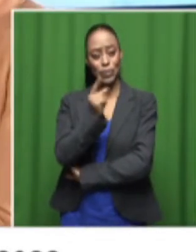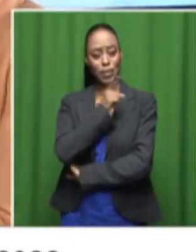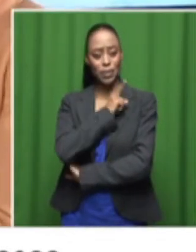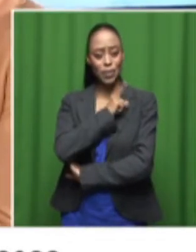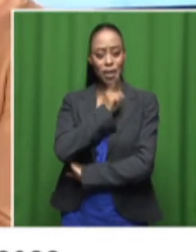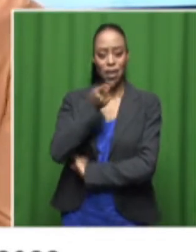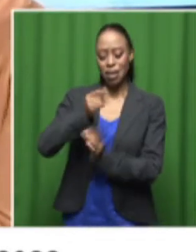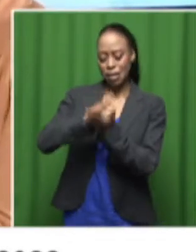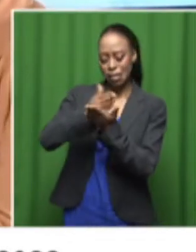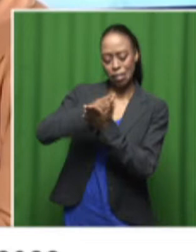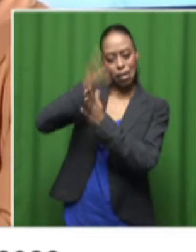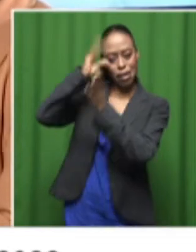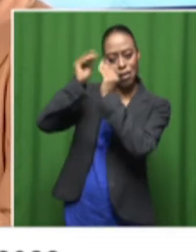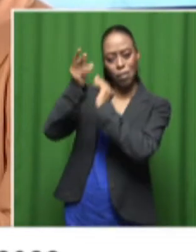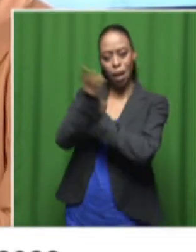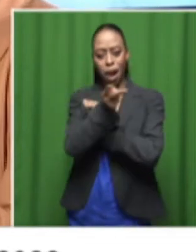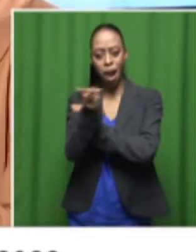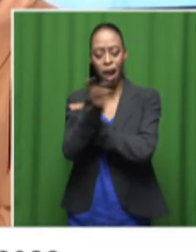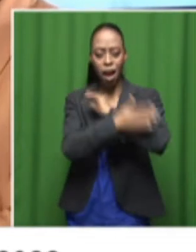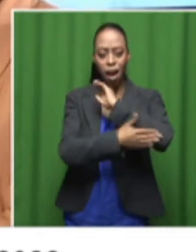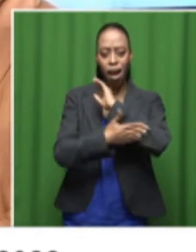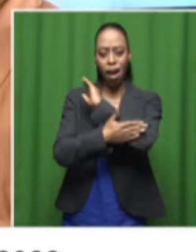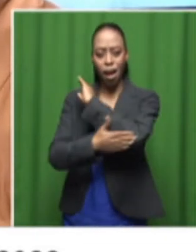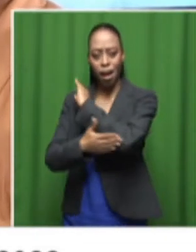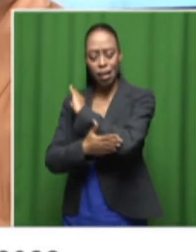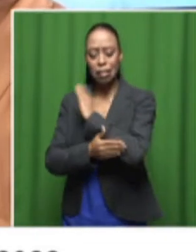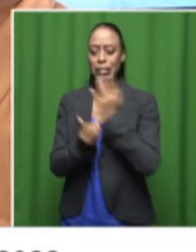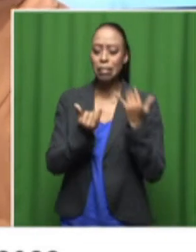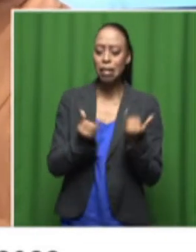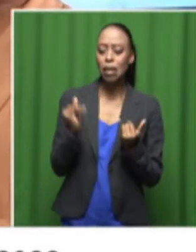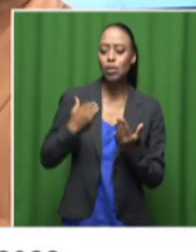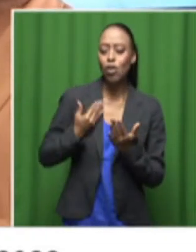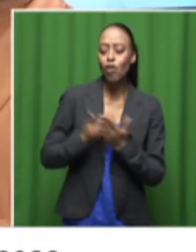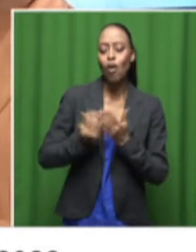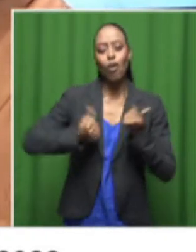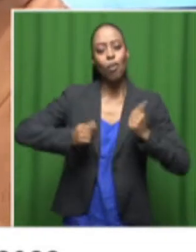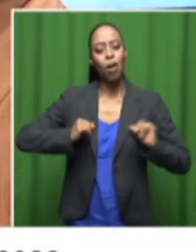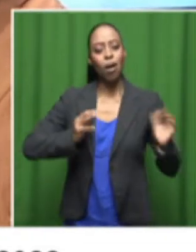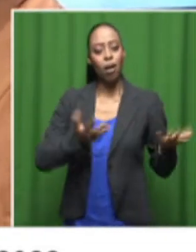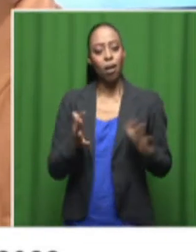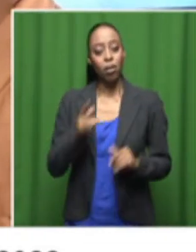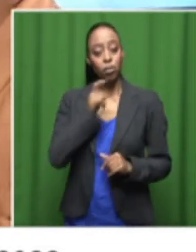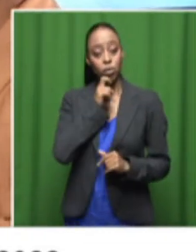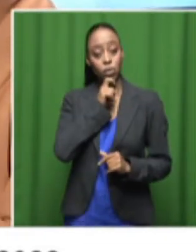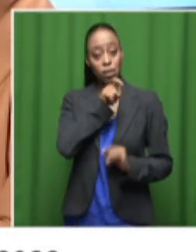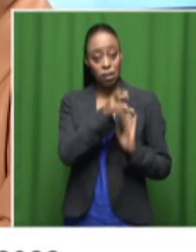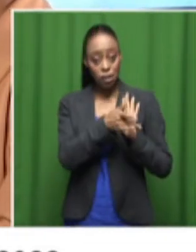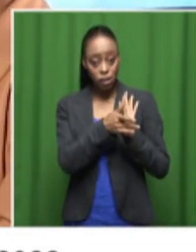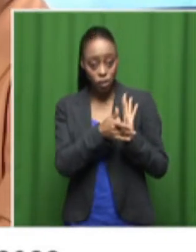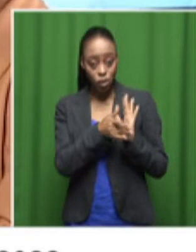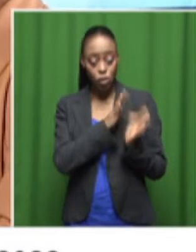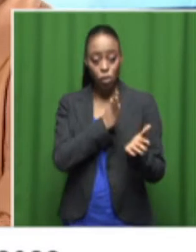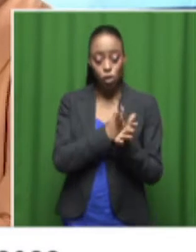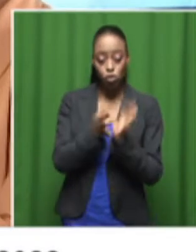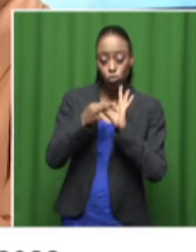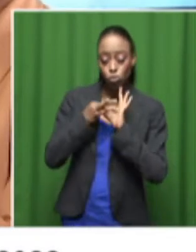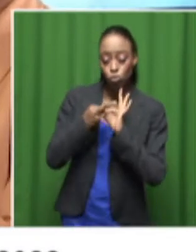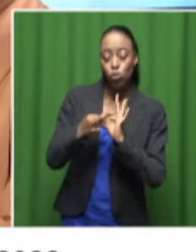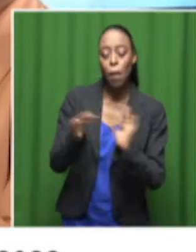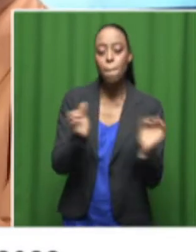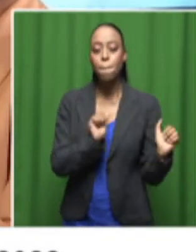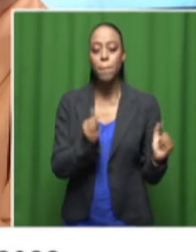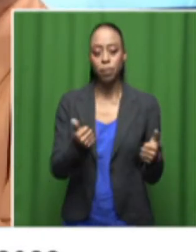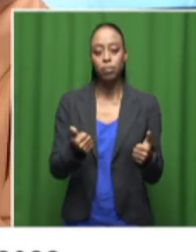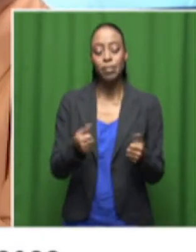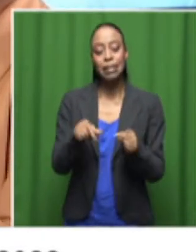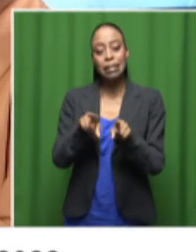starting to share knowledge between the two countries. How are we doing, though, in terms of using the digital spaces, though, to stay connected, right? Even where